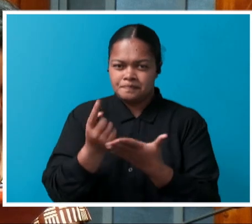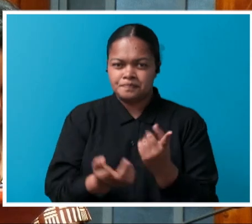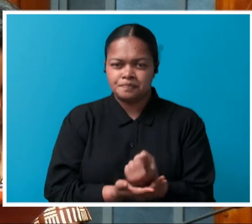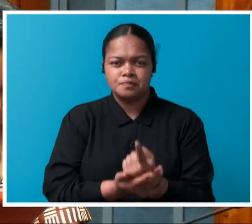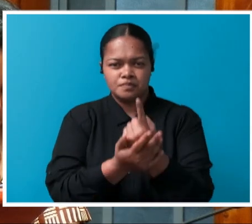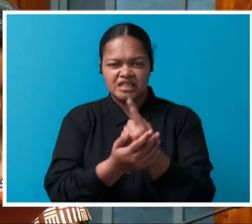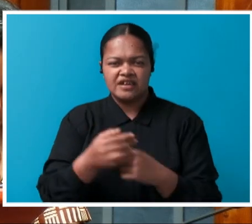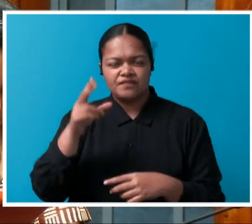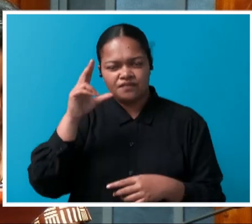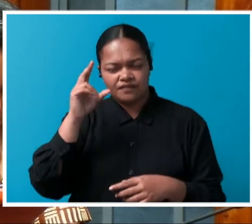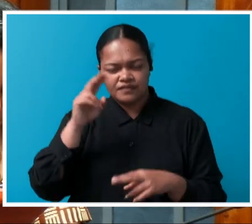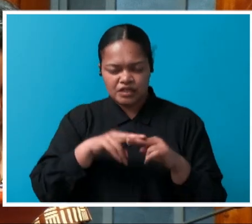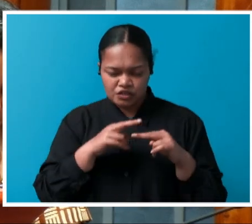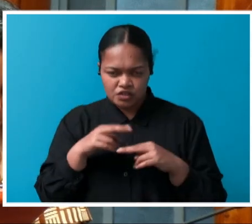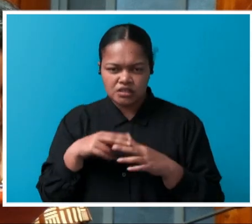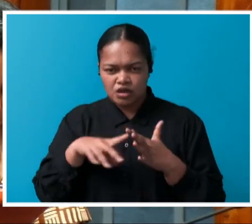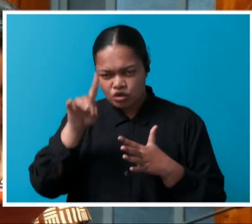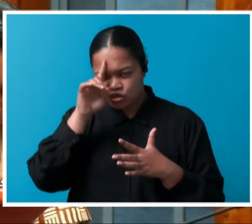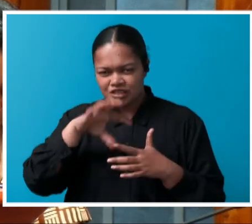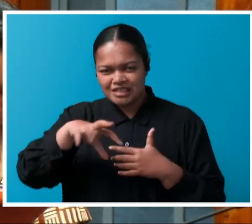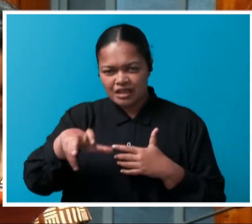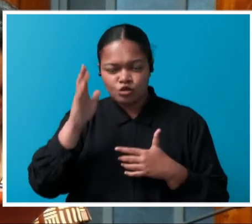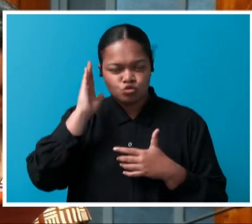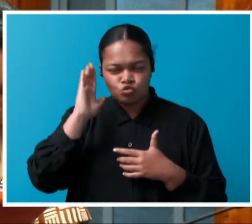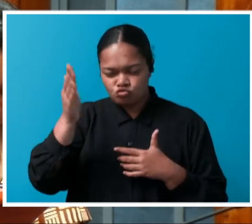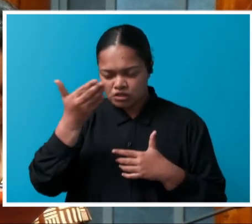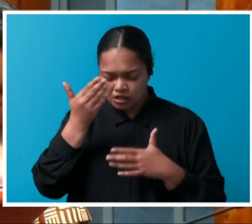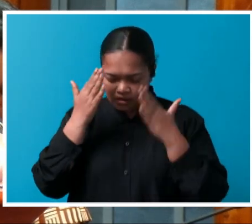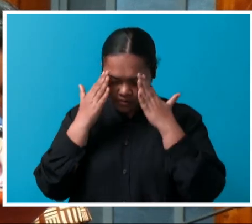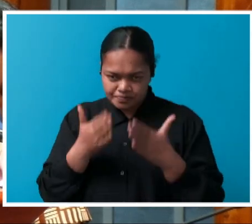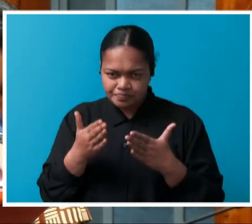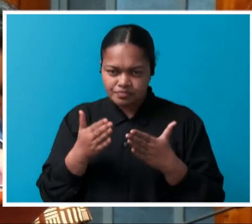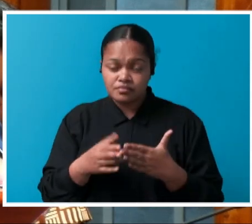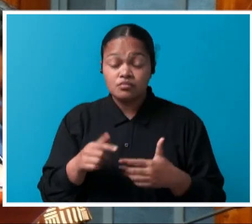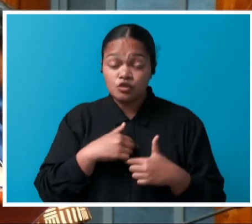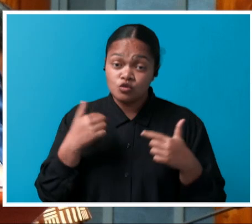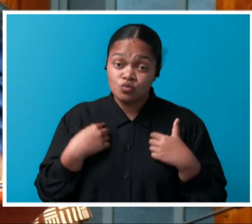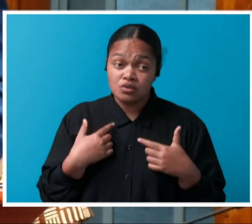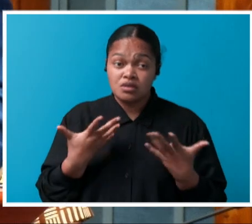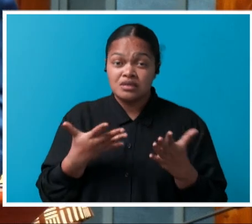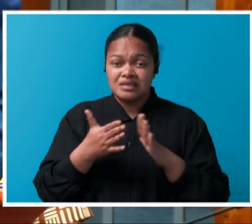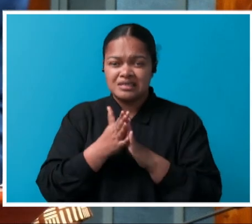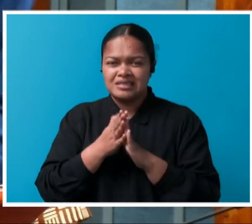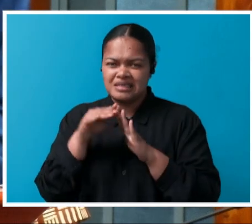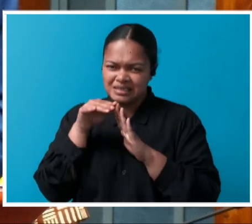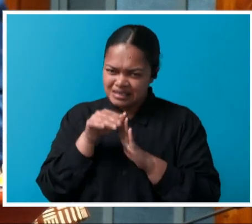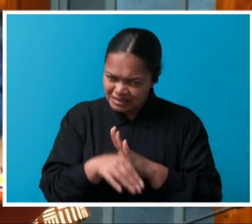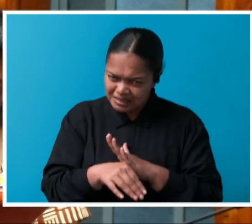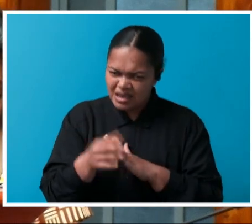education sector, as can be noted from the school results alone. Whilst we had a slight drop in year 13 result last